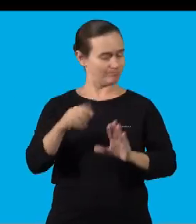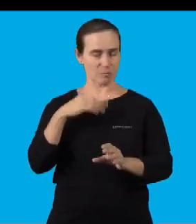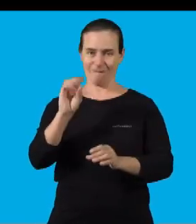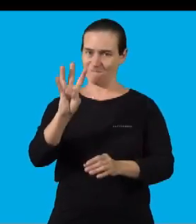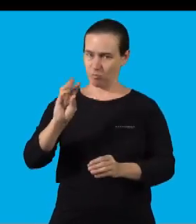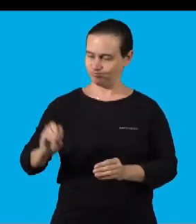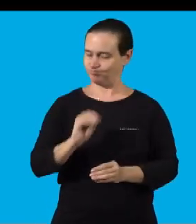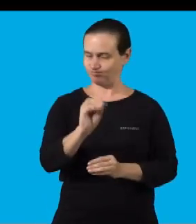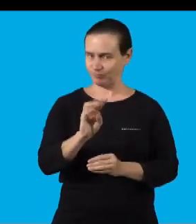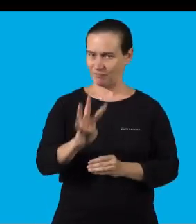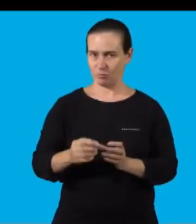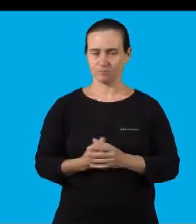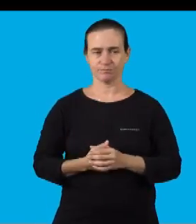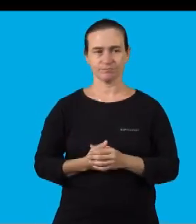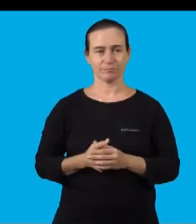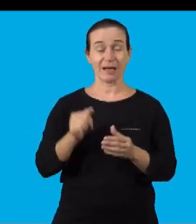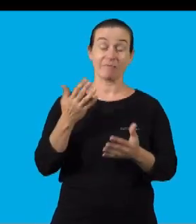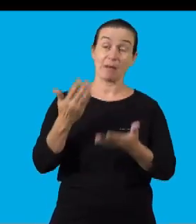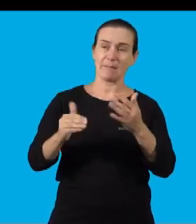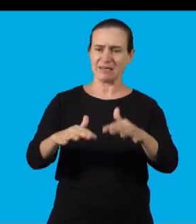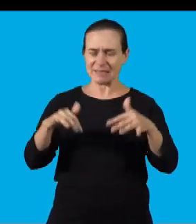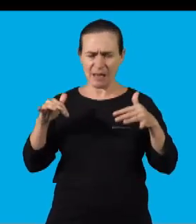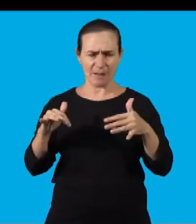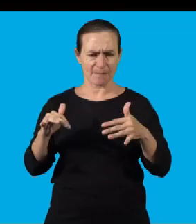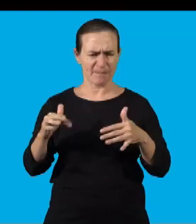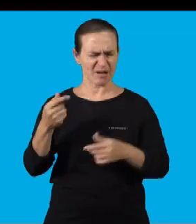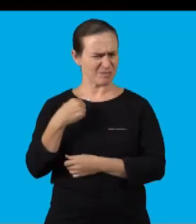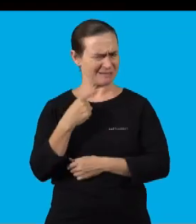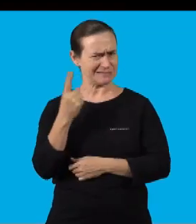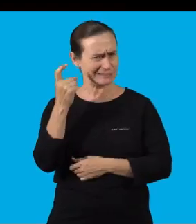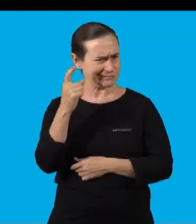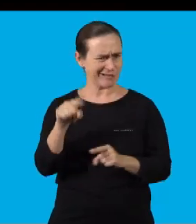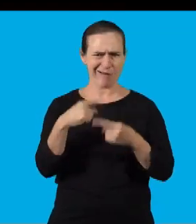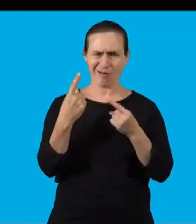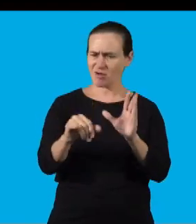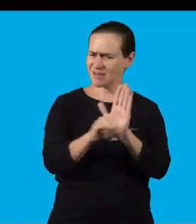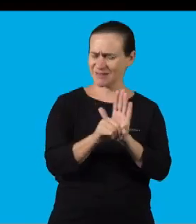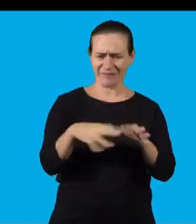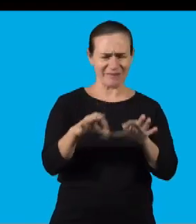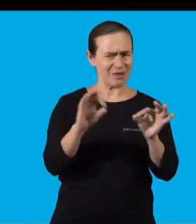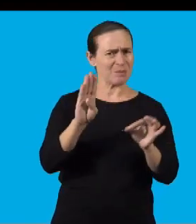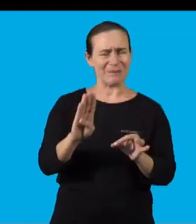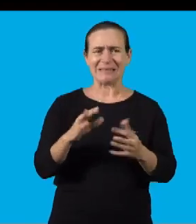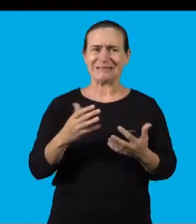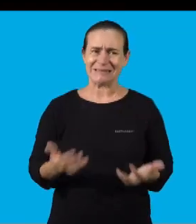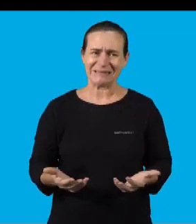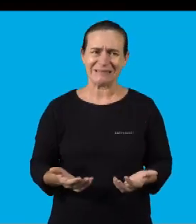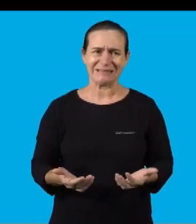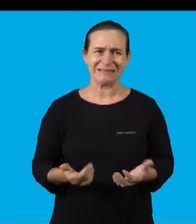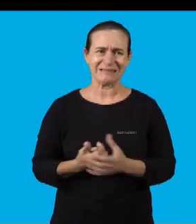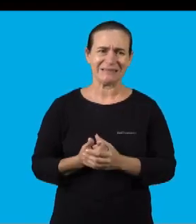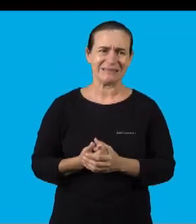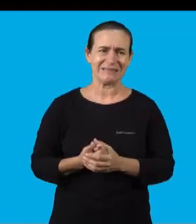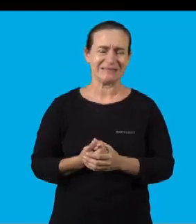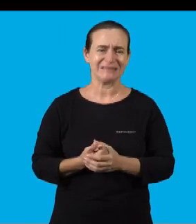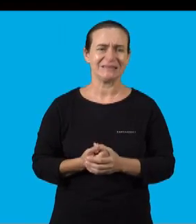use that value. But if anything happens in the exam and you find that you could not find the value of b, you now have the